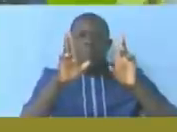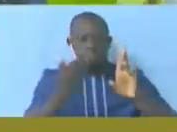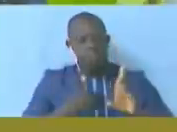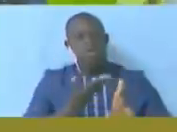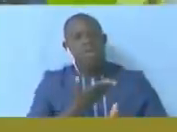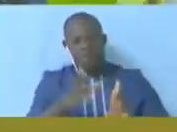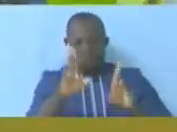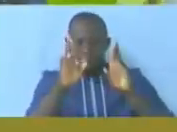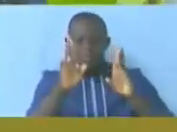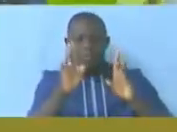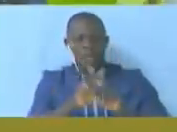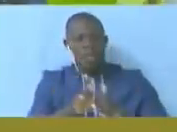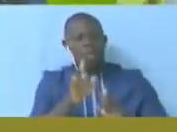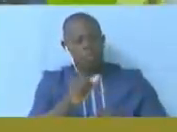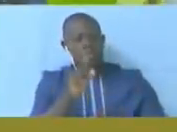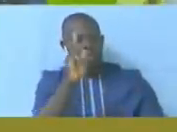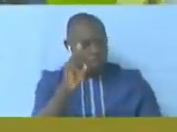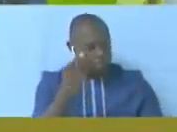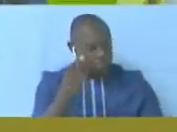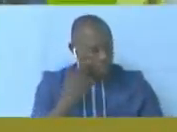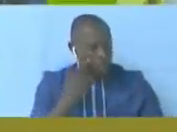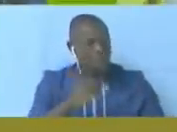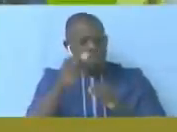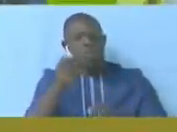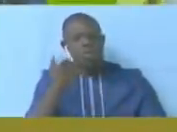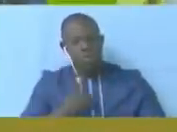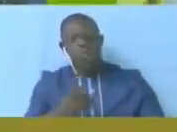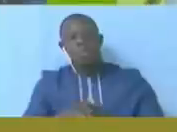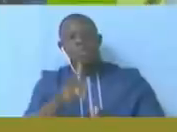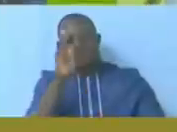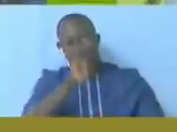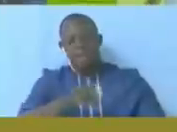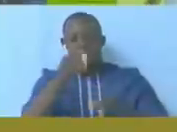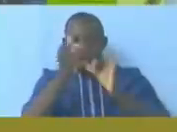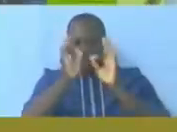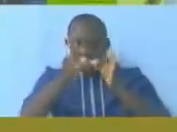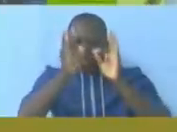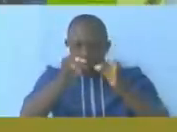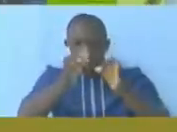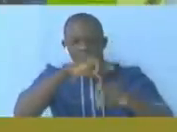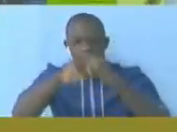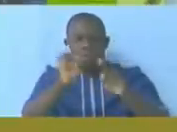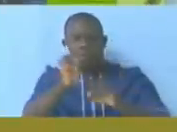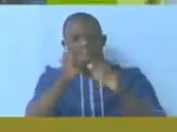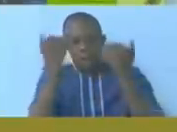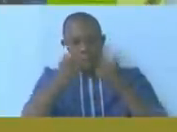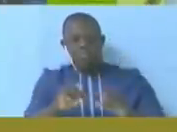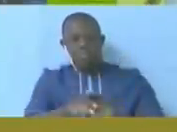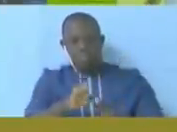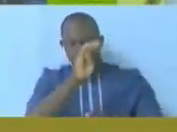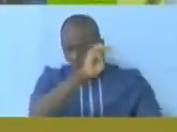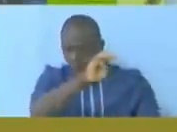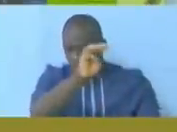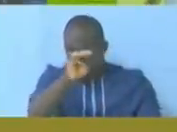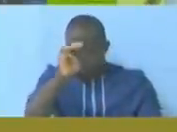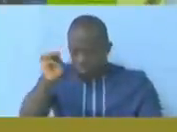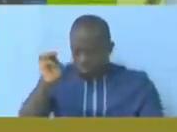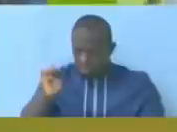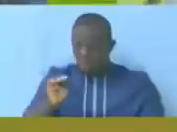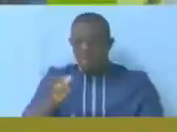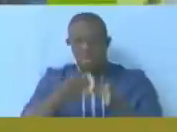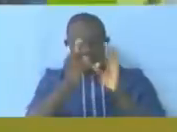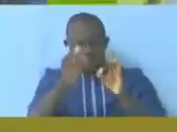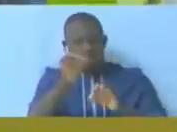a day of reckoning will come. That people will be called to account.